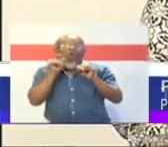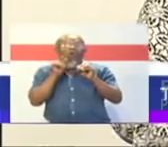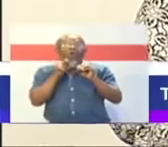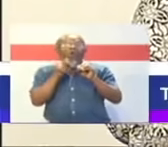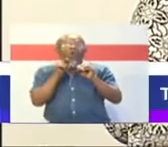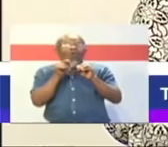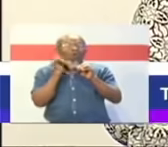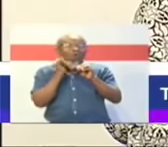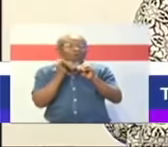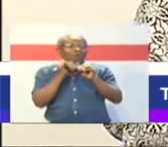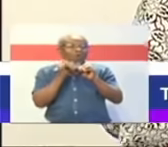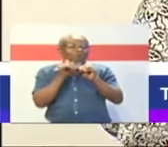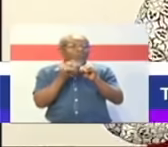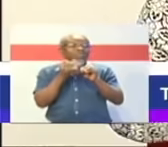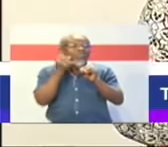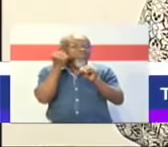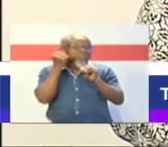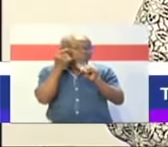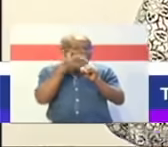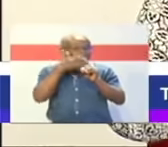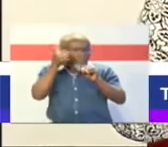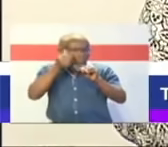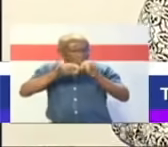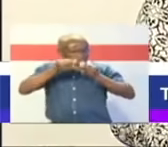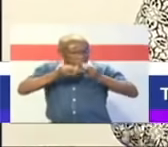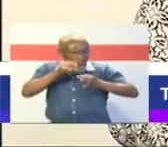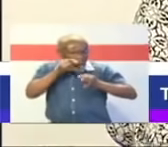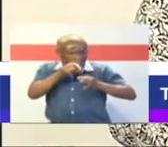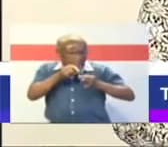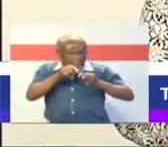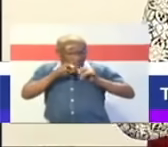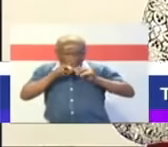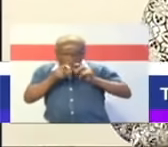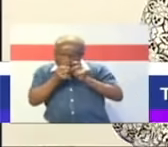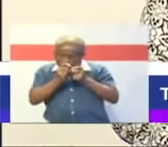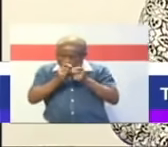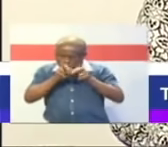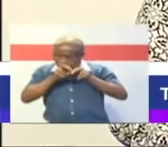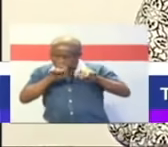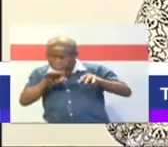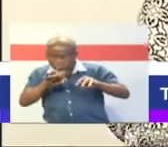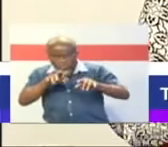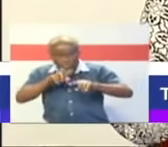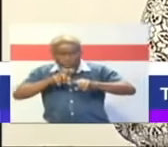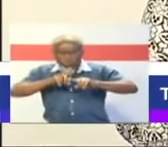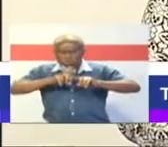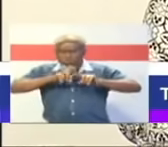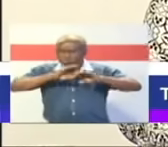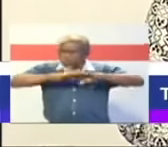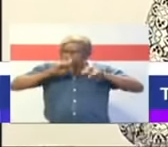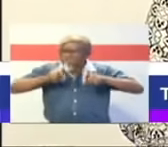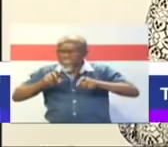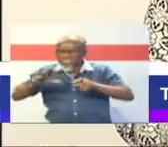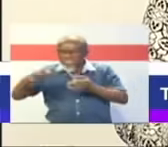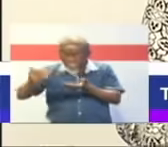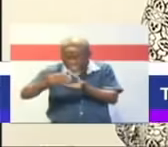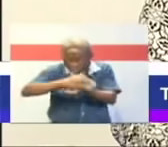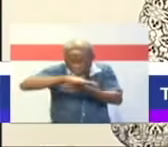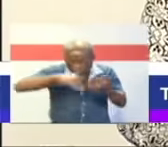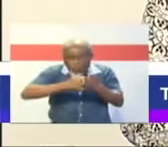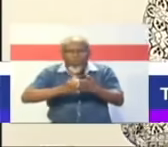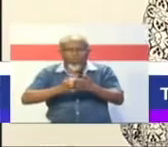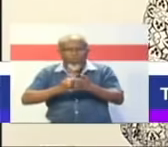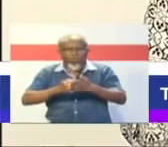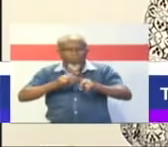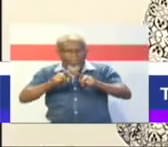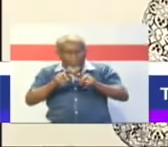at and whether it is a variant of concern. You don't have to have all the pieces. You don't have to retrieve all the pieces. But the more you have, the